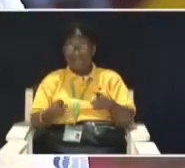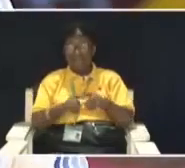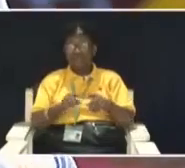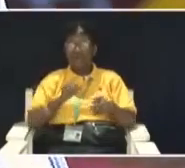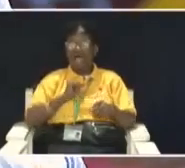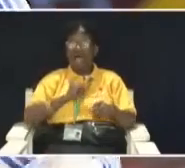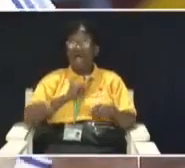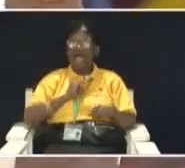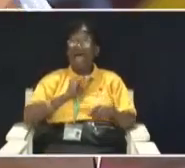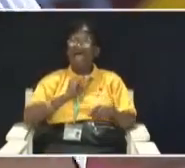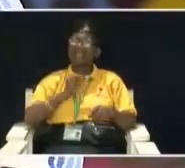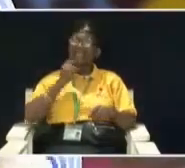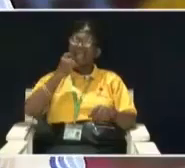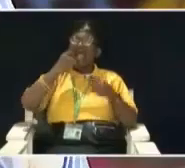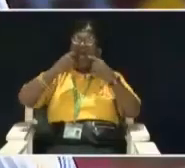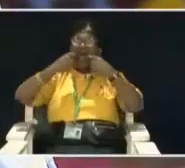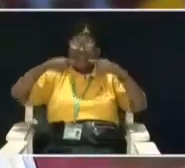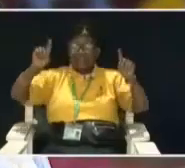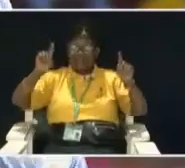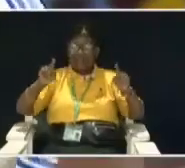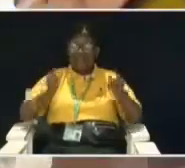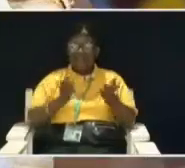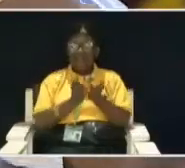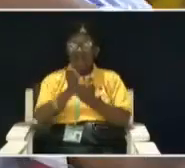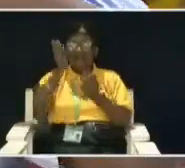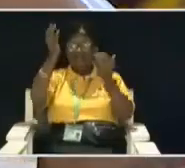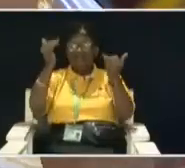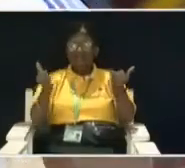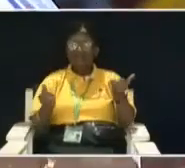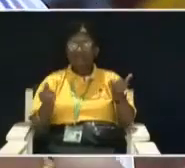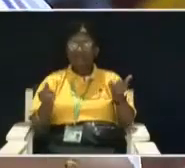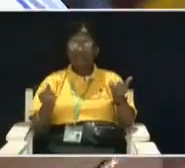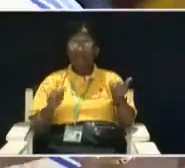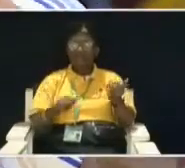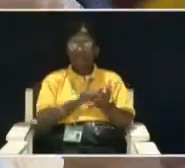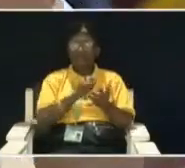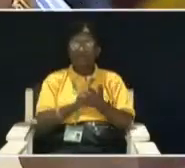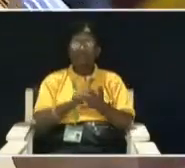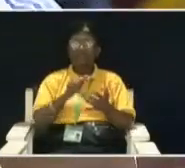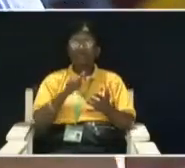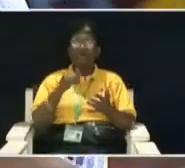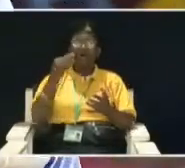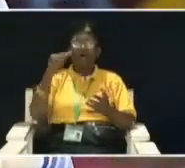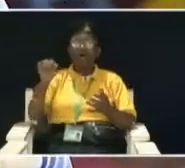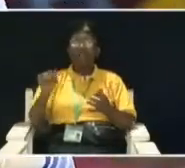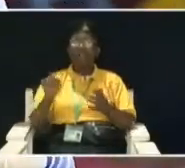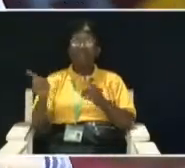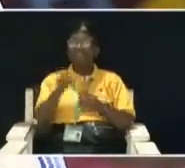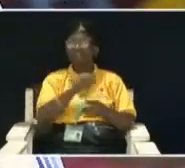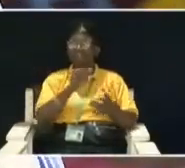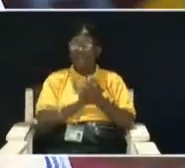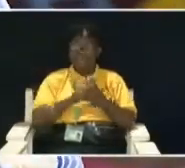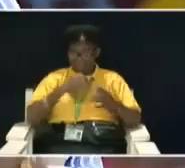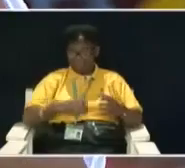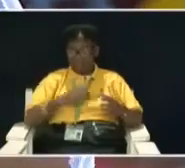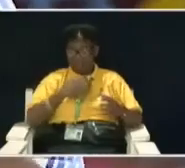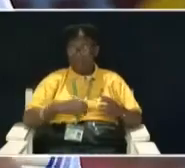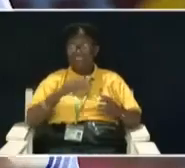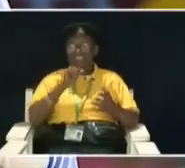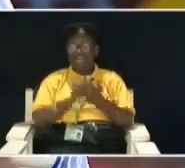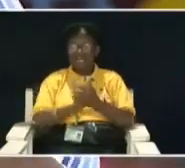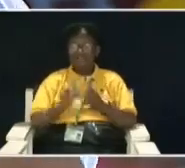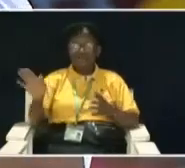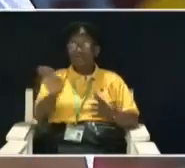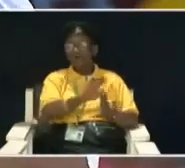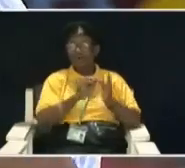decreeing right now, those of you who are wishing that your own children are here tonight, next